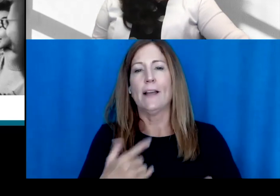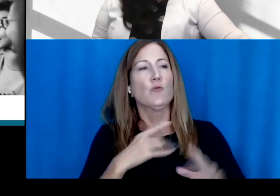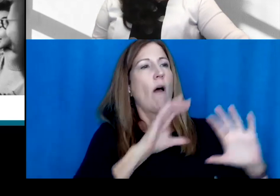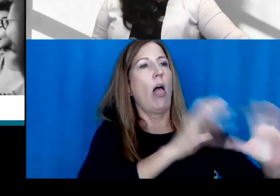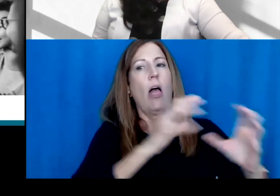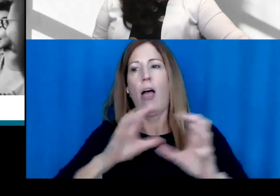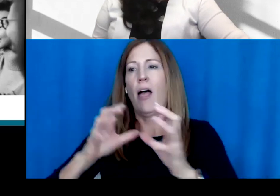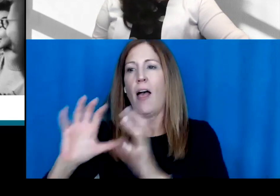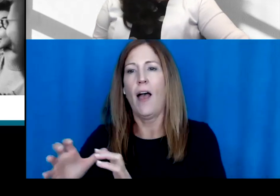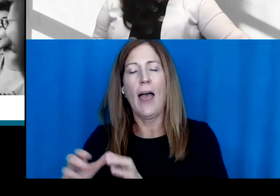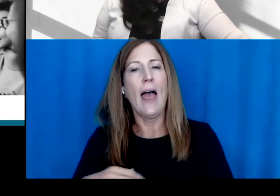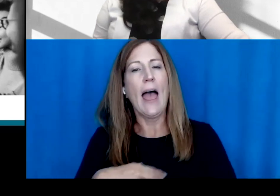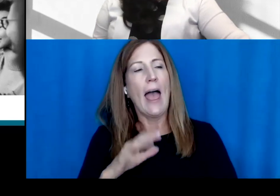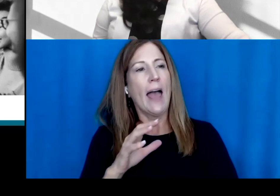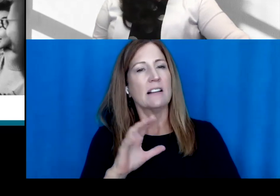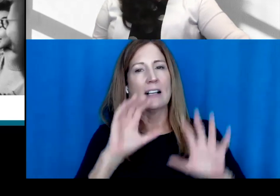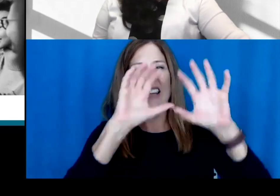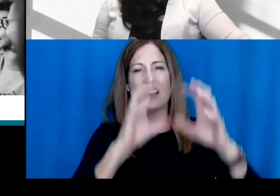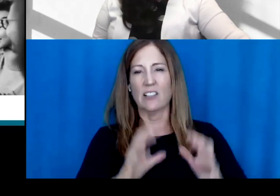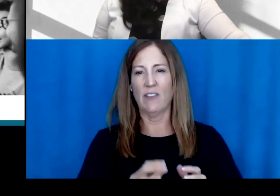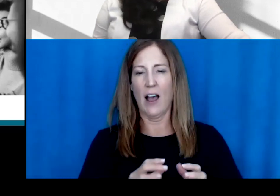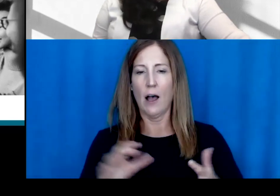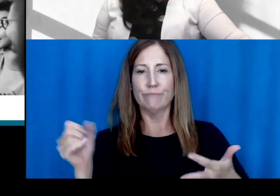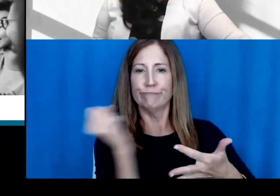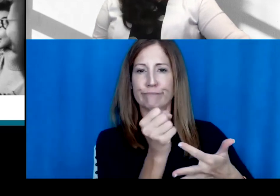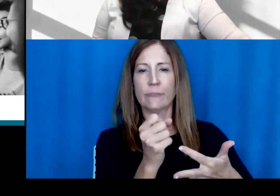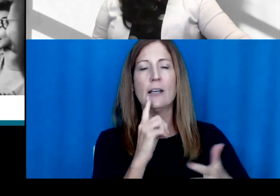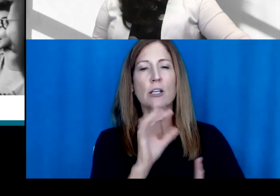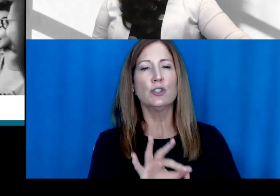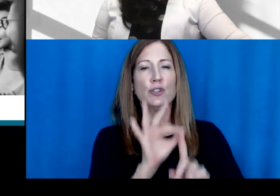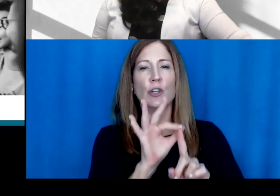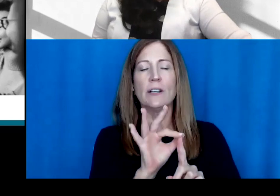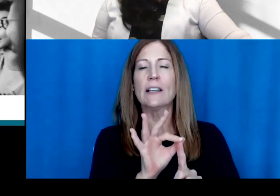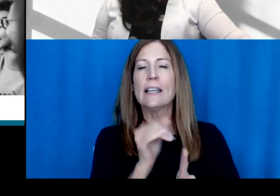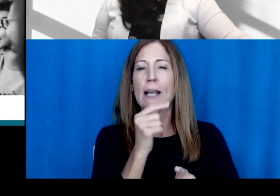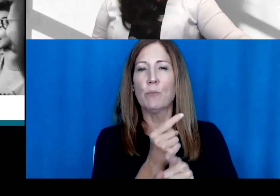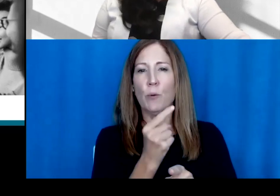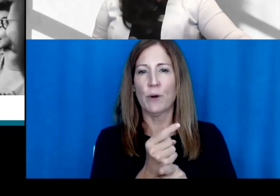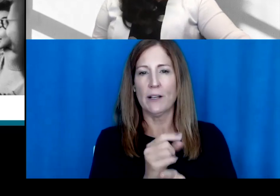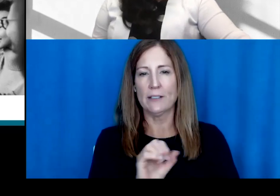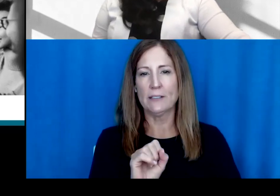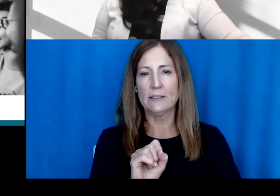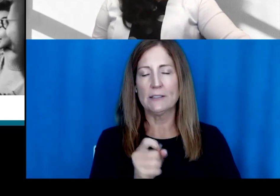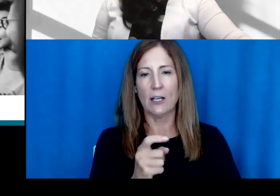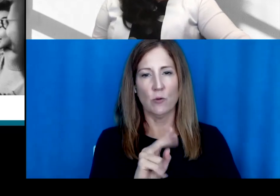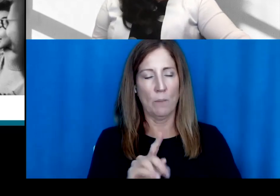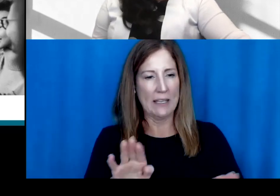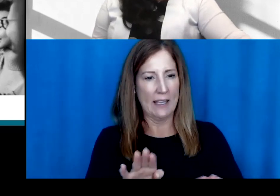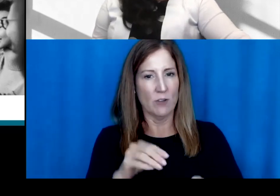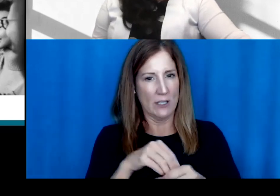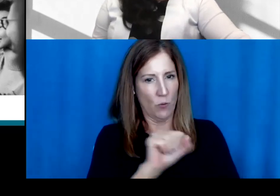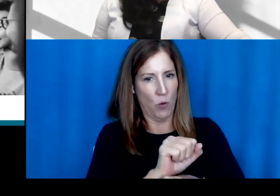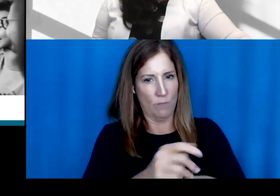types of sexually inappropriate workplace behaviors. It's an open source document, which means that